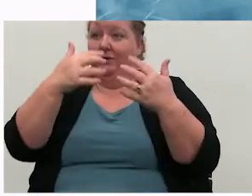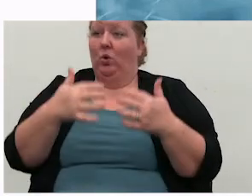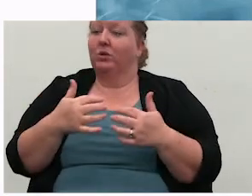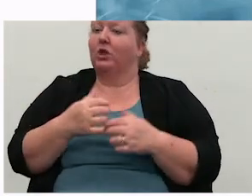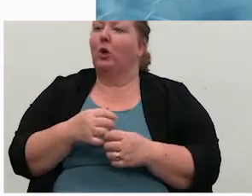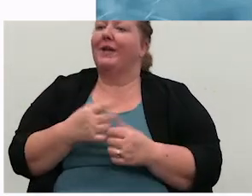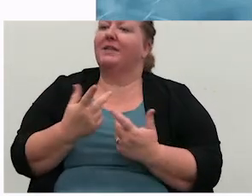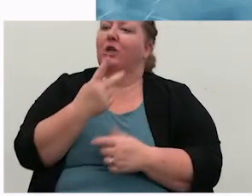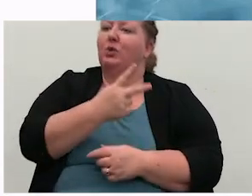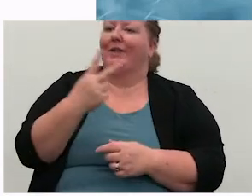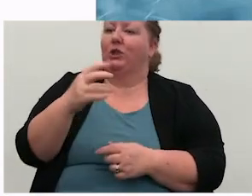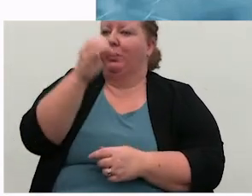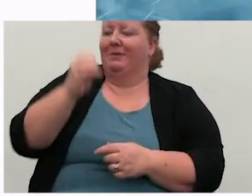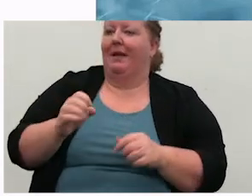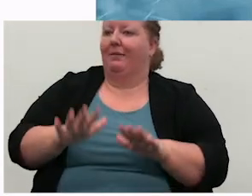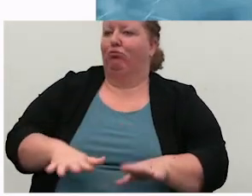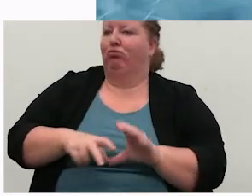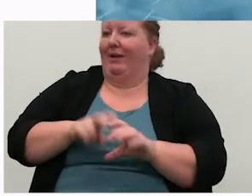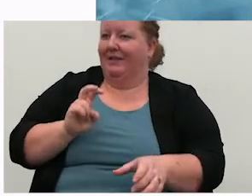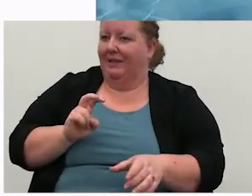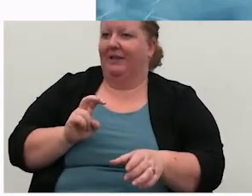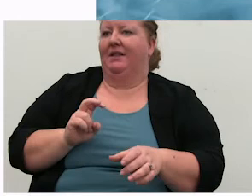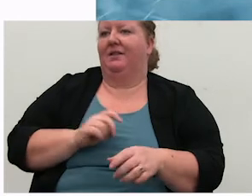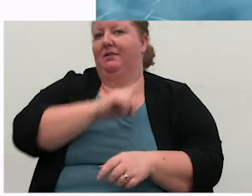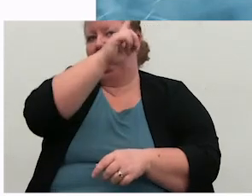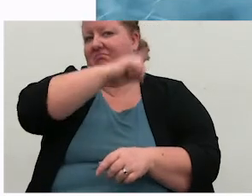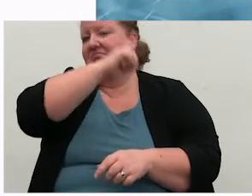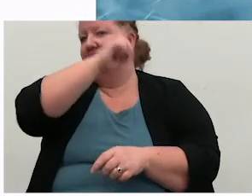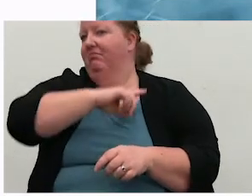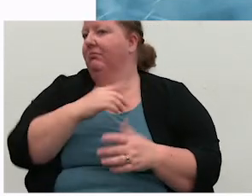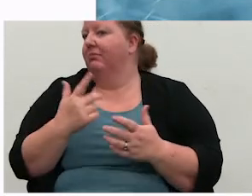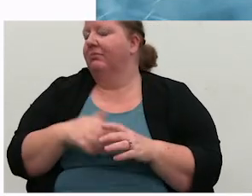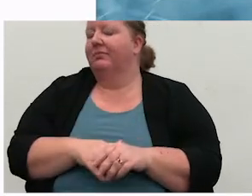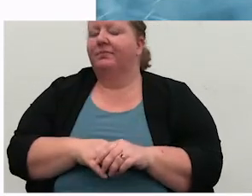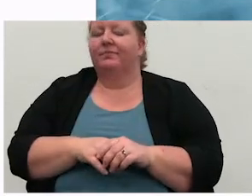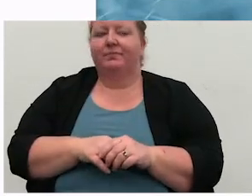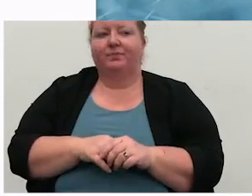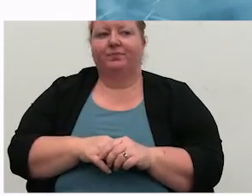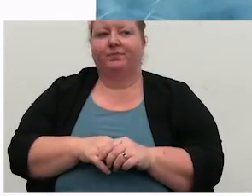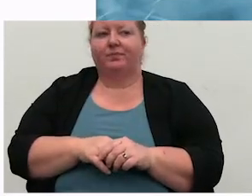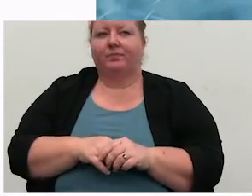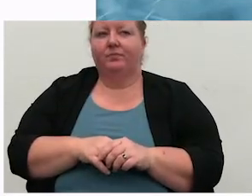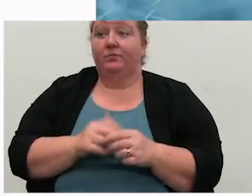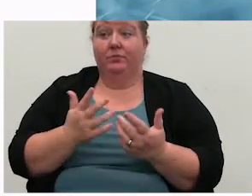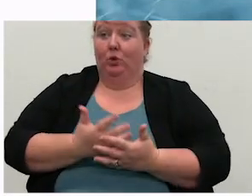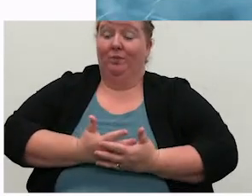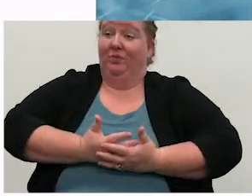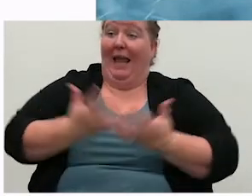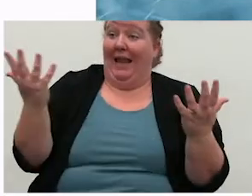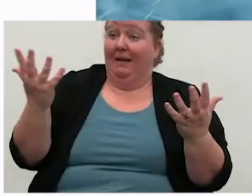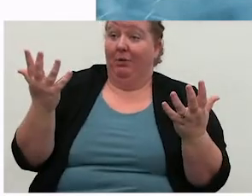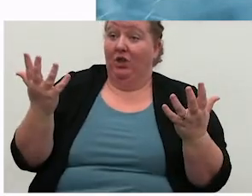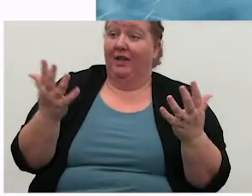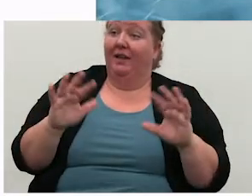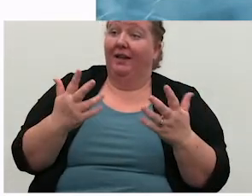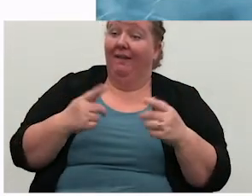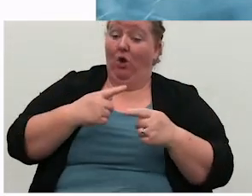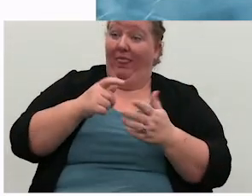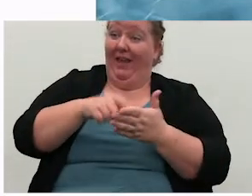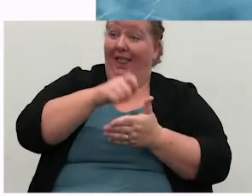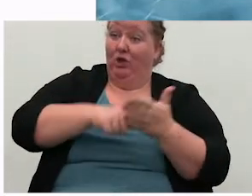22% Brexit Party, 77% Remain, and a whole bunch of other things. So anyone who's on the electoral roll in